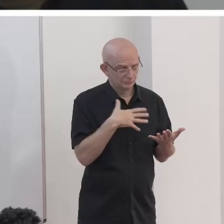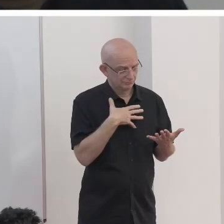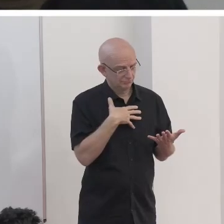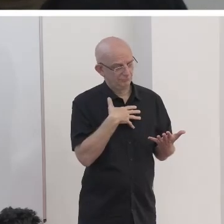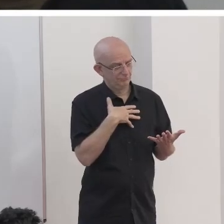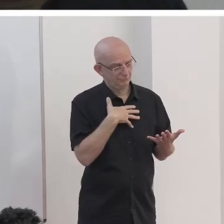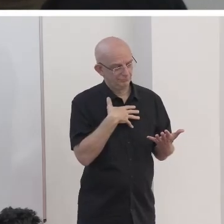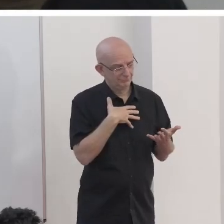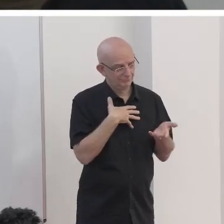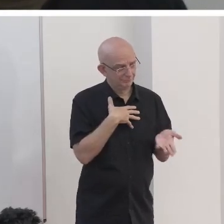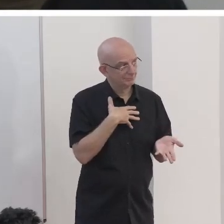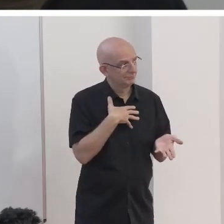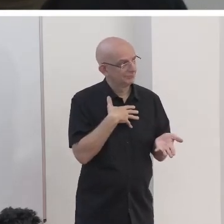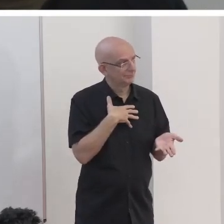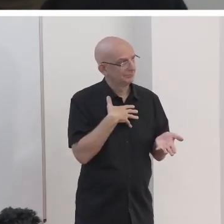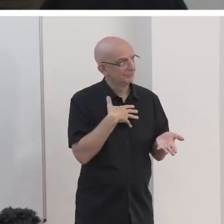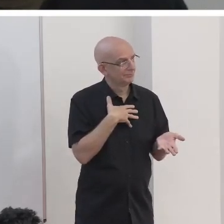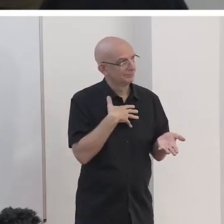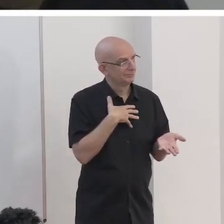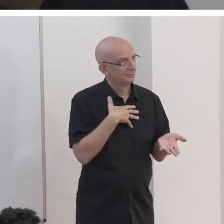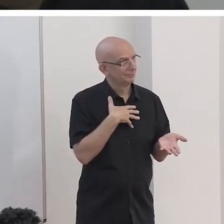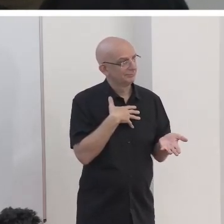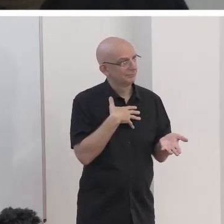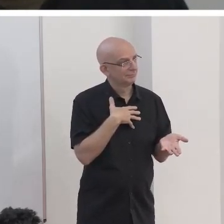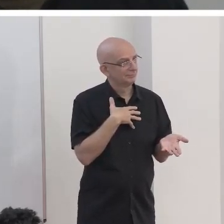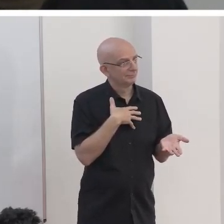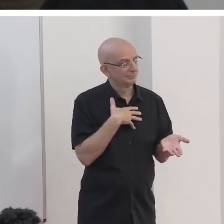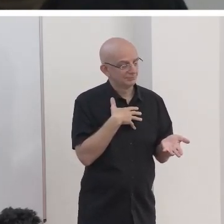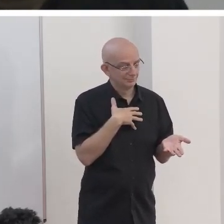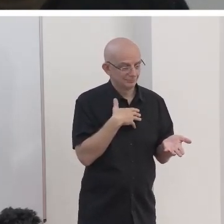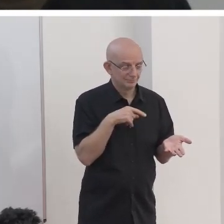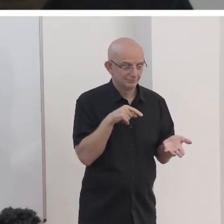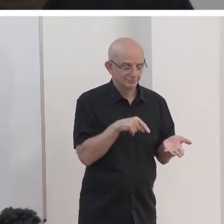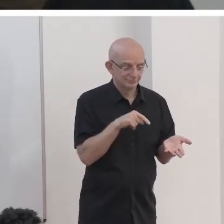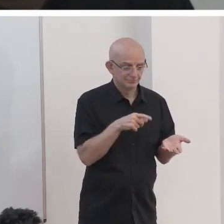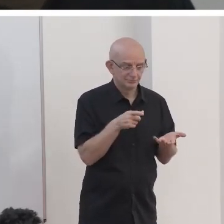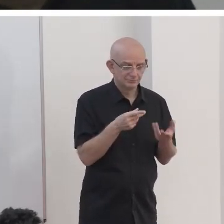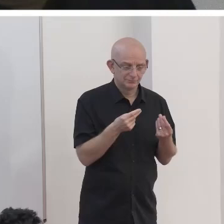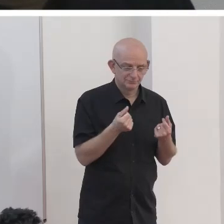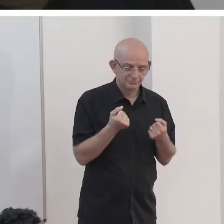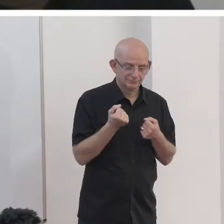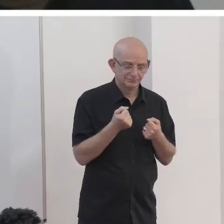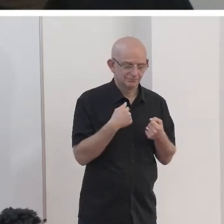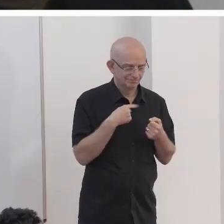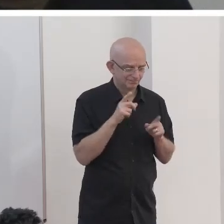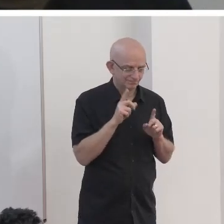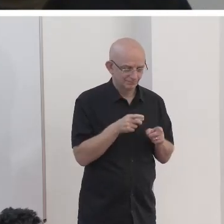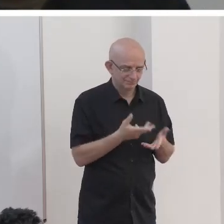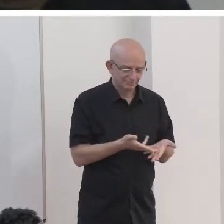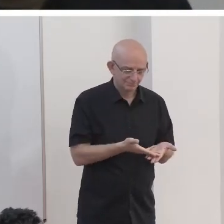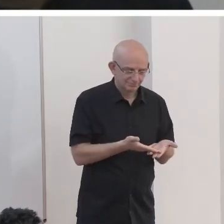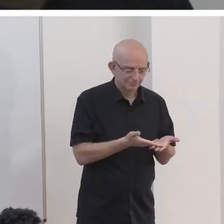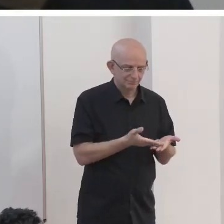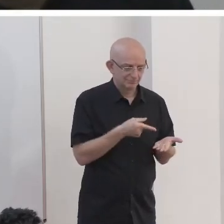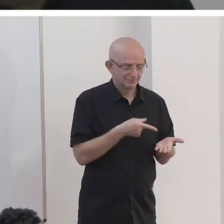yes, I'll have to provide justice to it. Just feel it, think it,